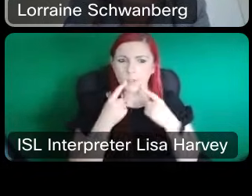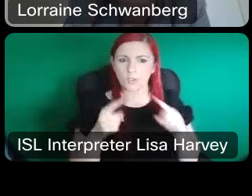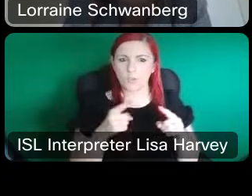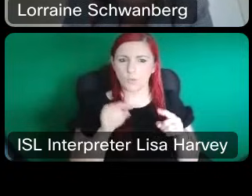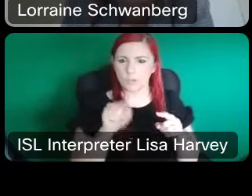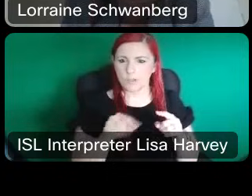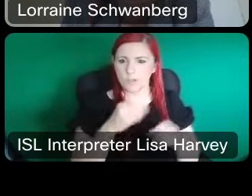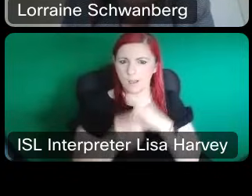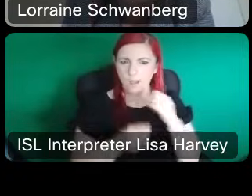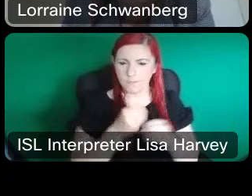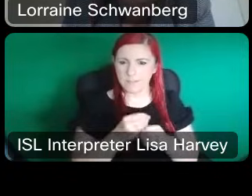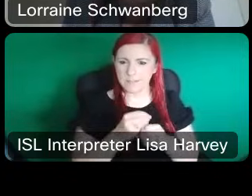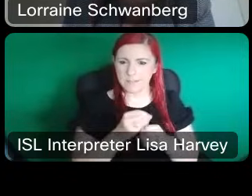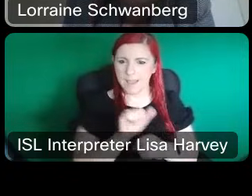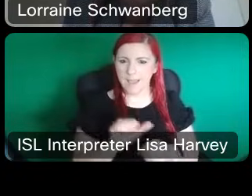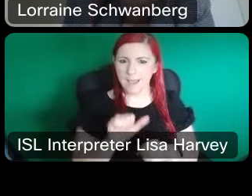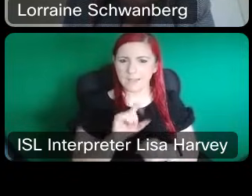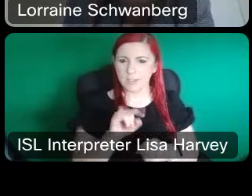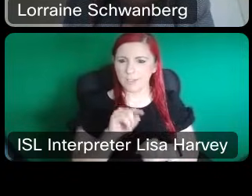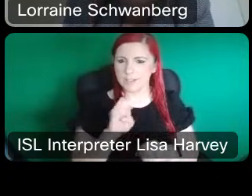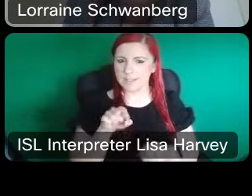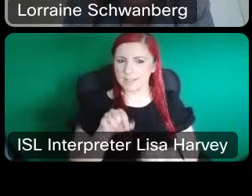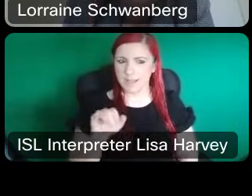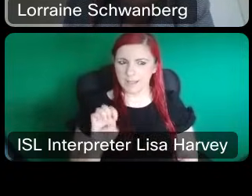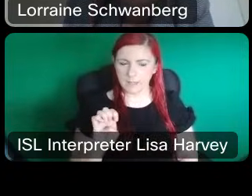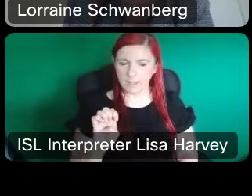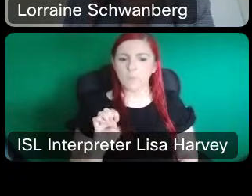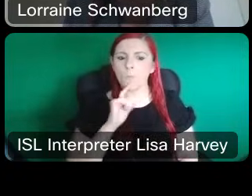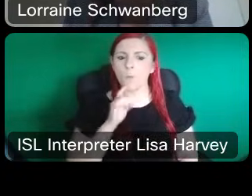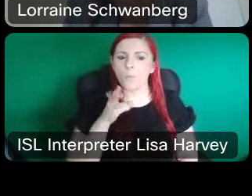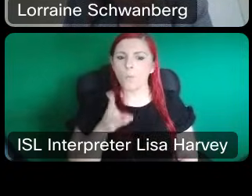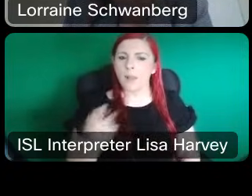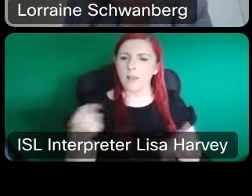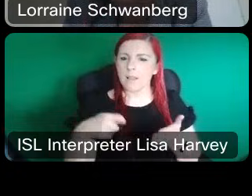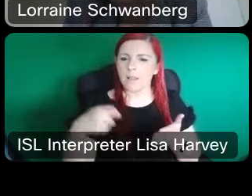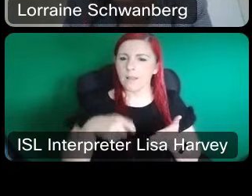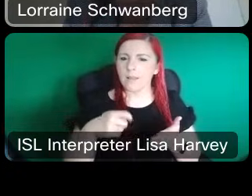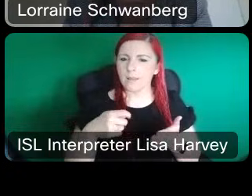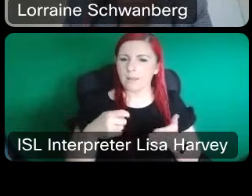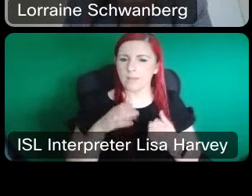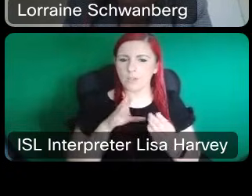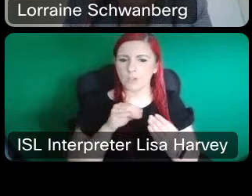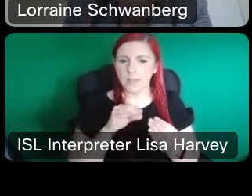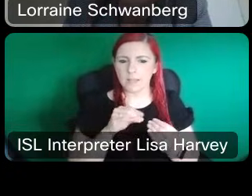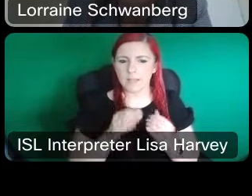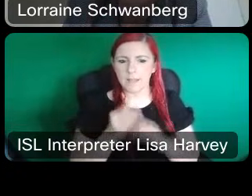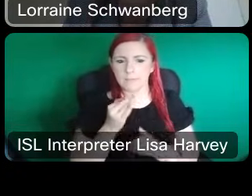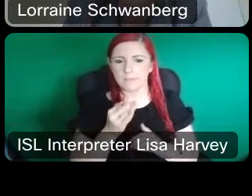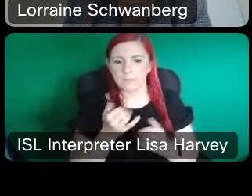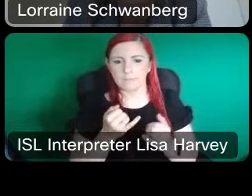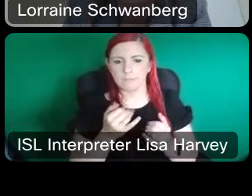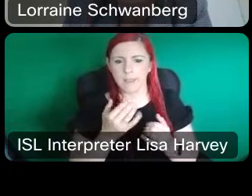opendisclosure.office@hse.ie. From our side, we will be putting in the chat the means of dialing in. Should you have any challenges